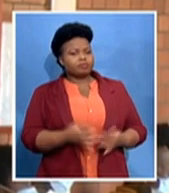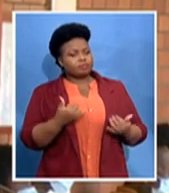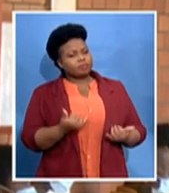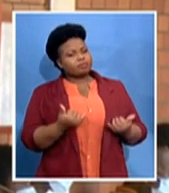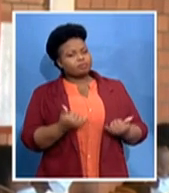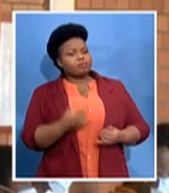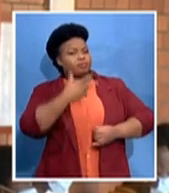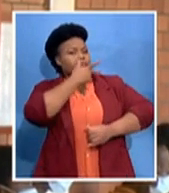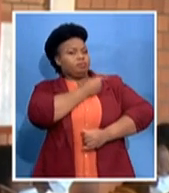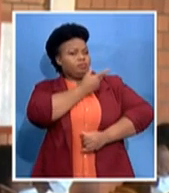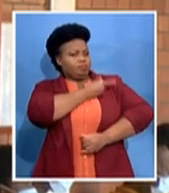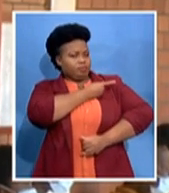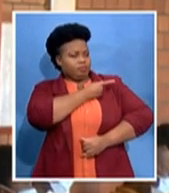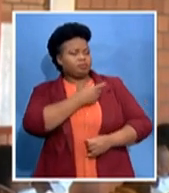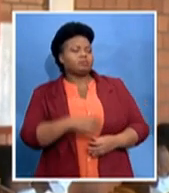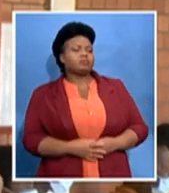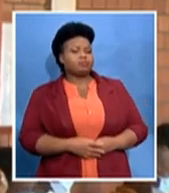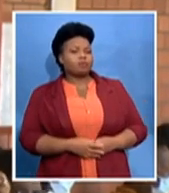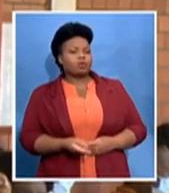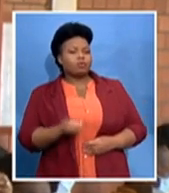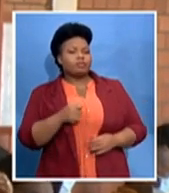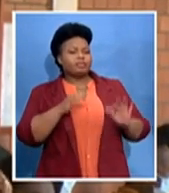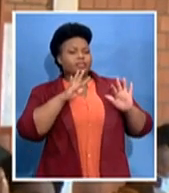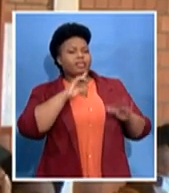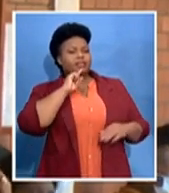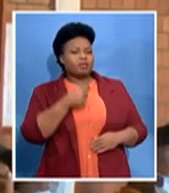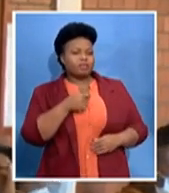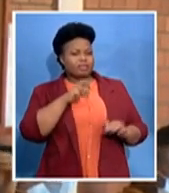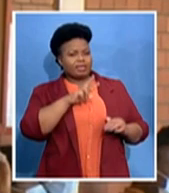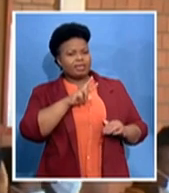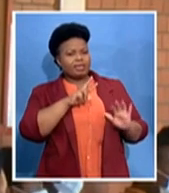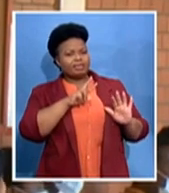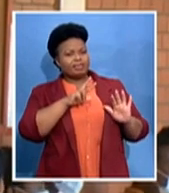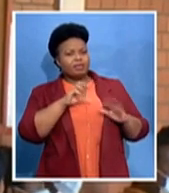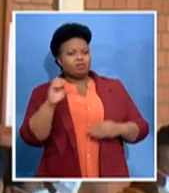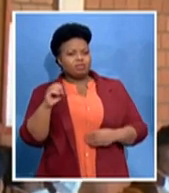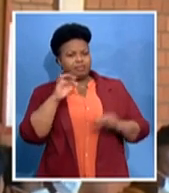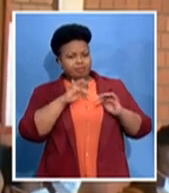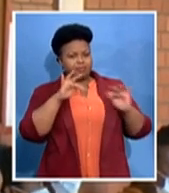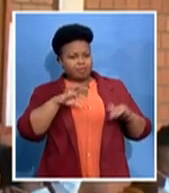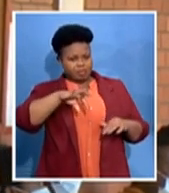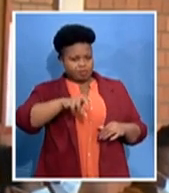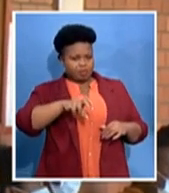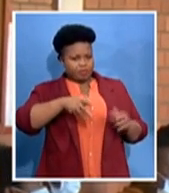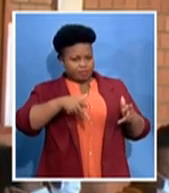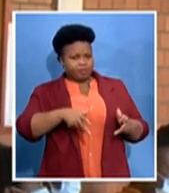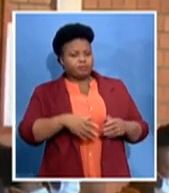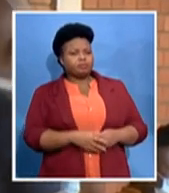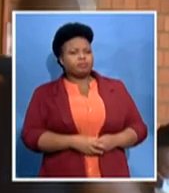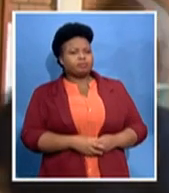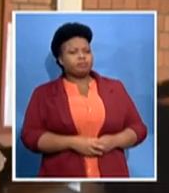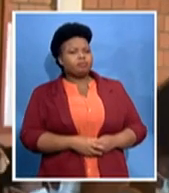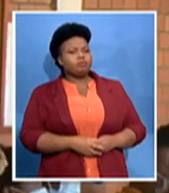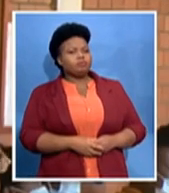about 10,800 people in the province, in both sites, that is in